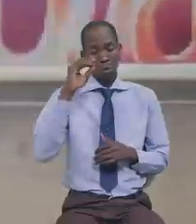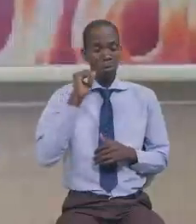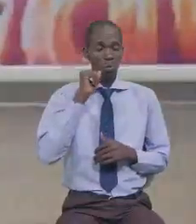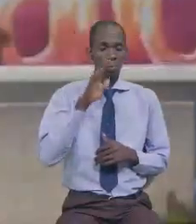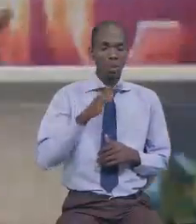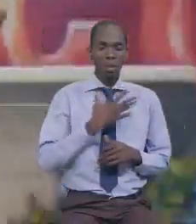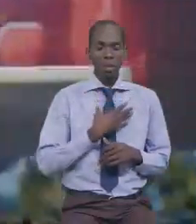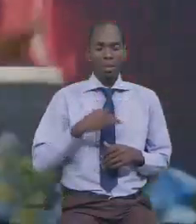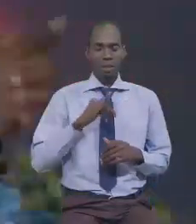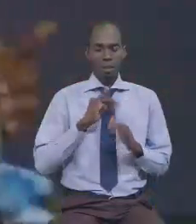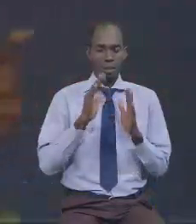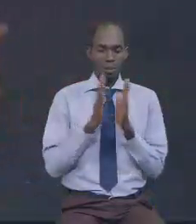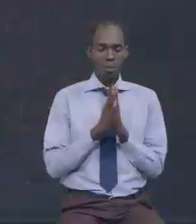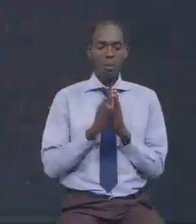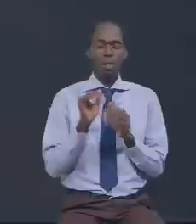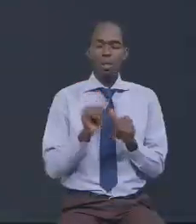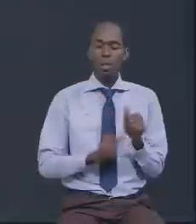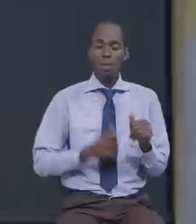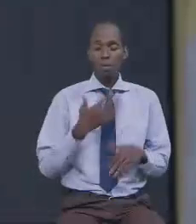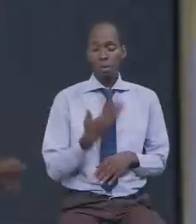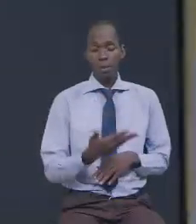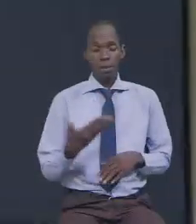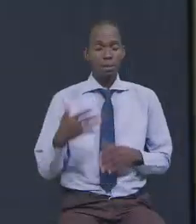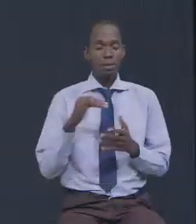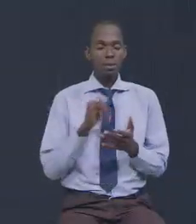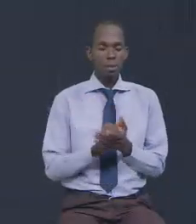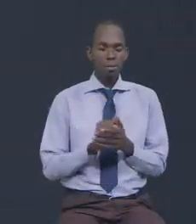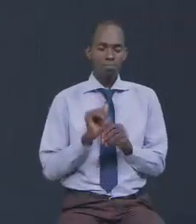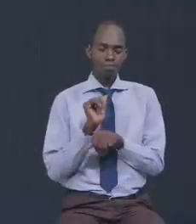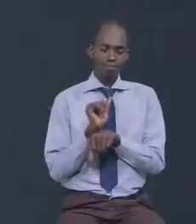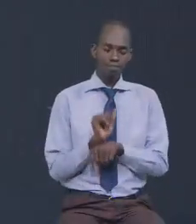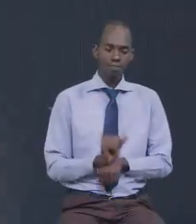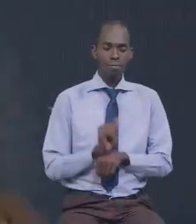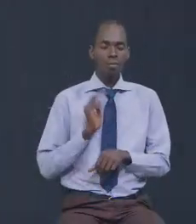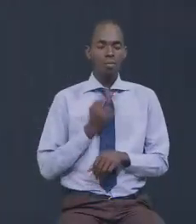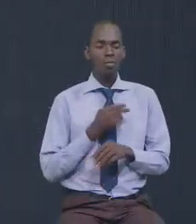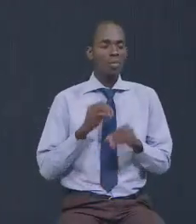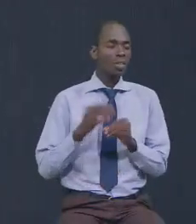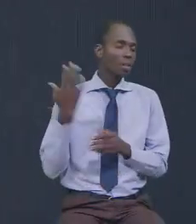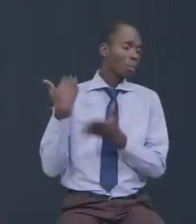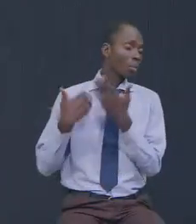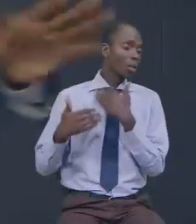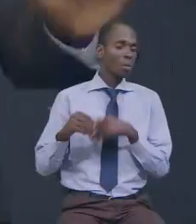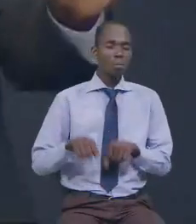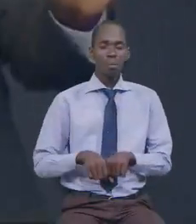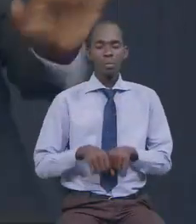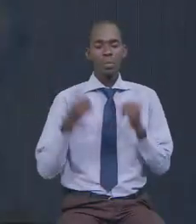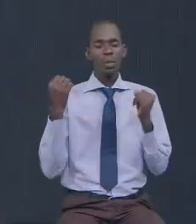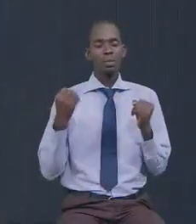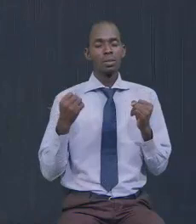pray every sin that tied us down in the past, break,